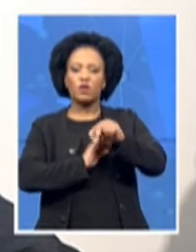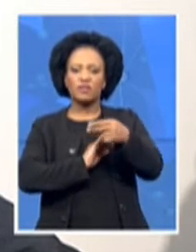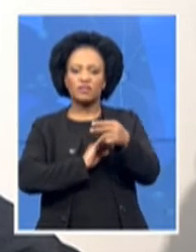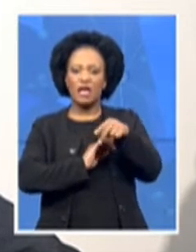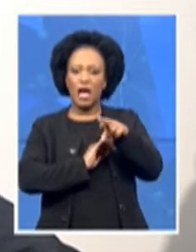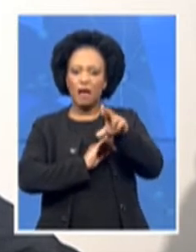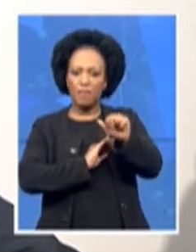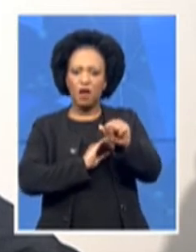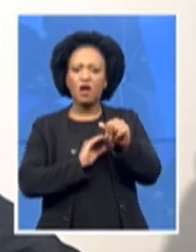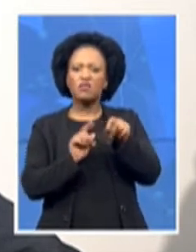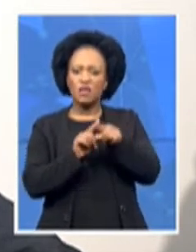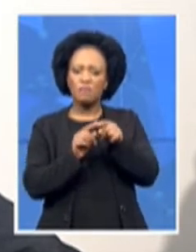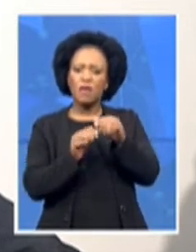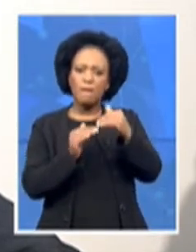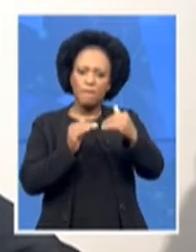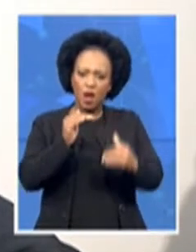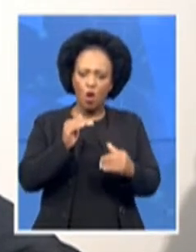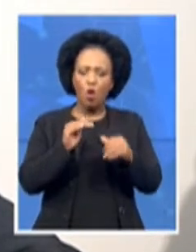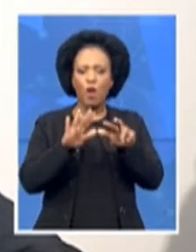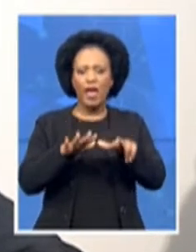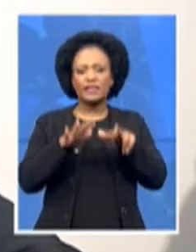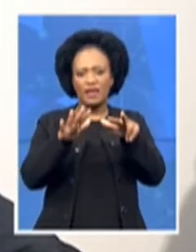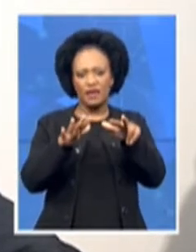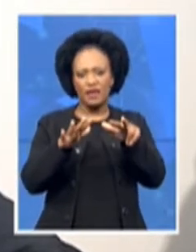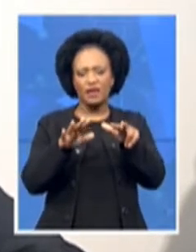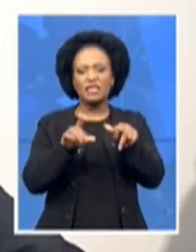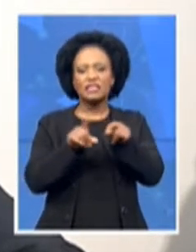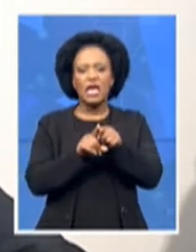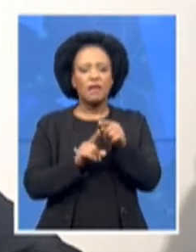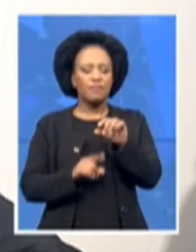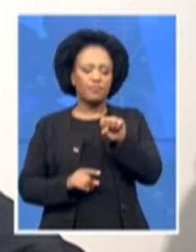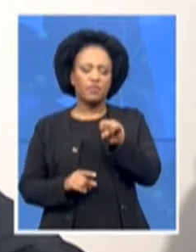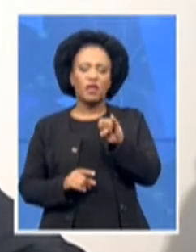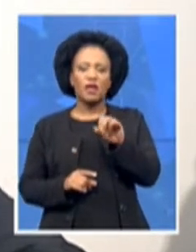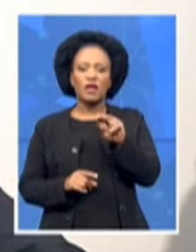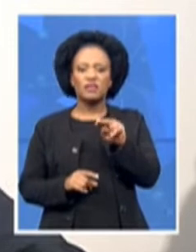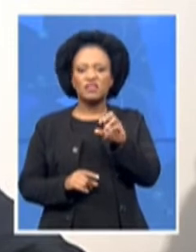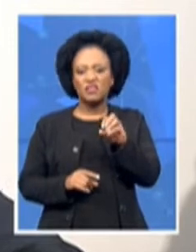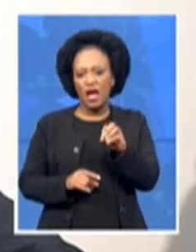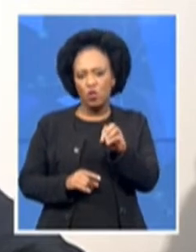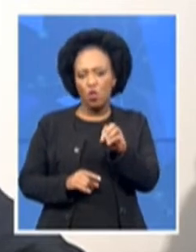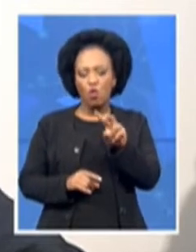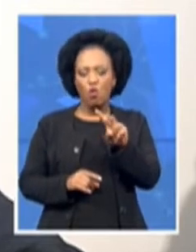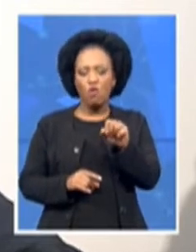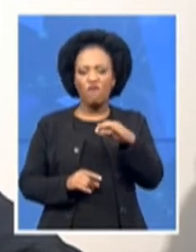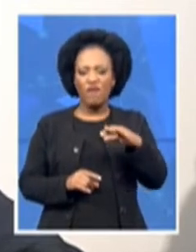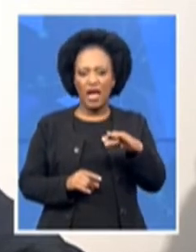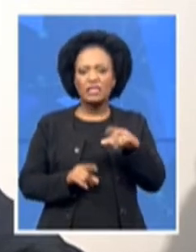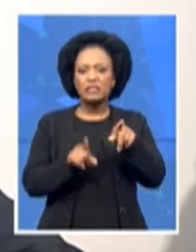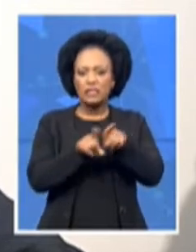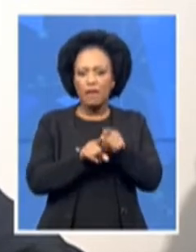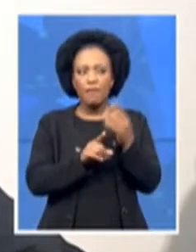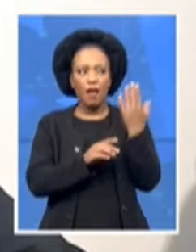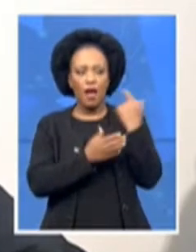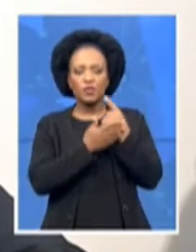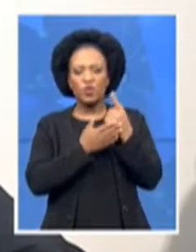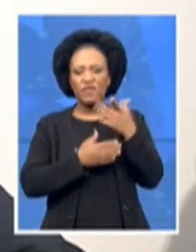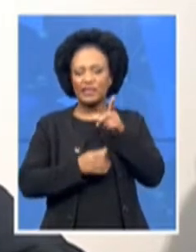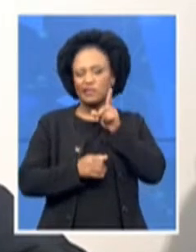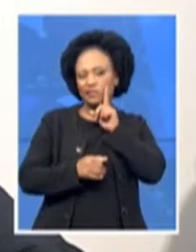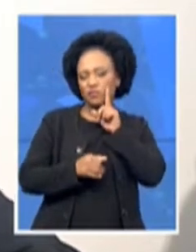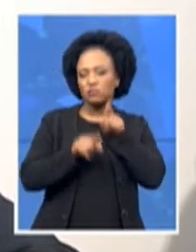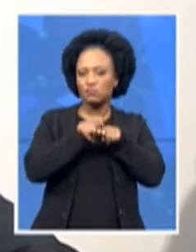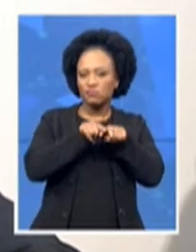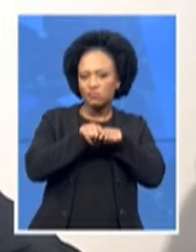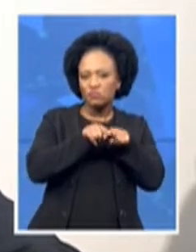Sinovac last week started trials also for below 18 years of age. Now, so